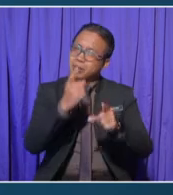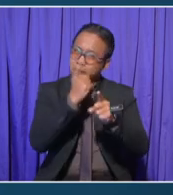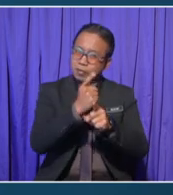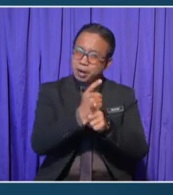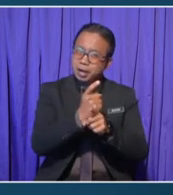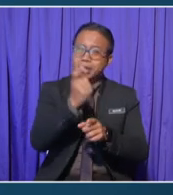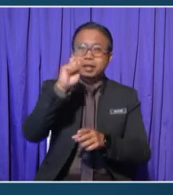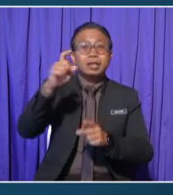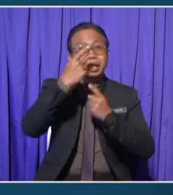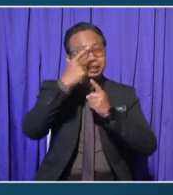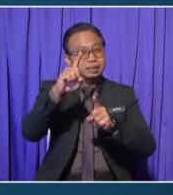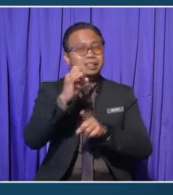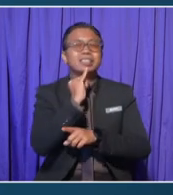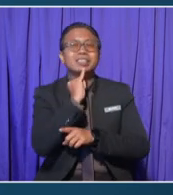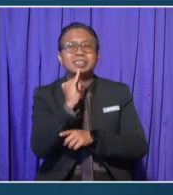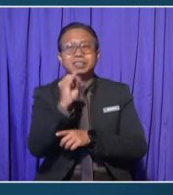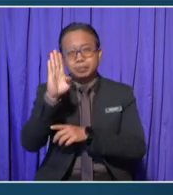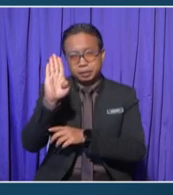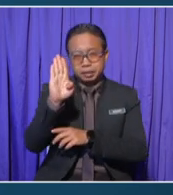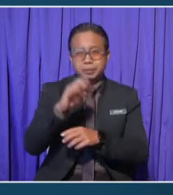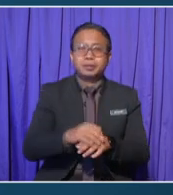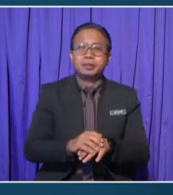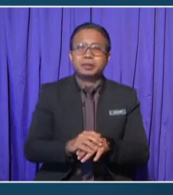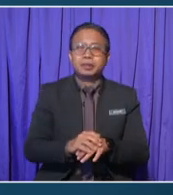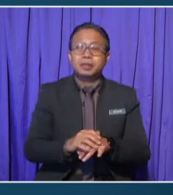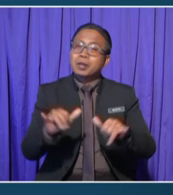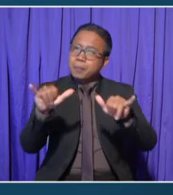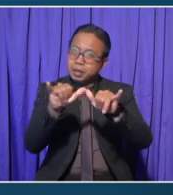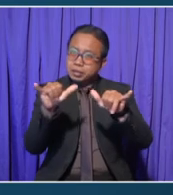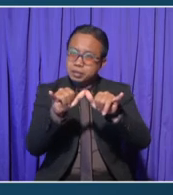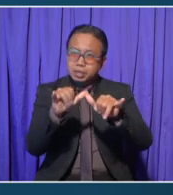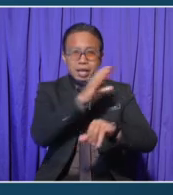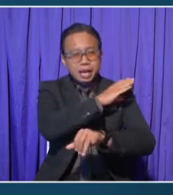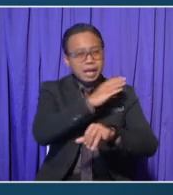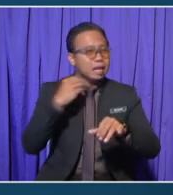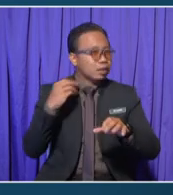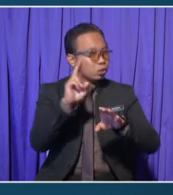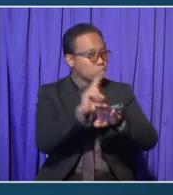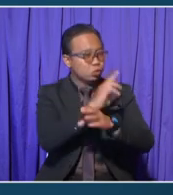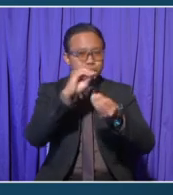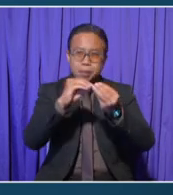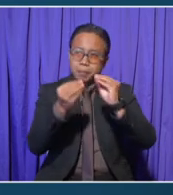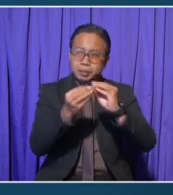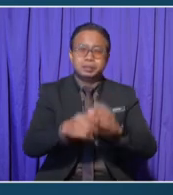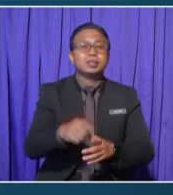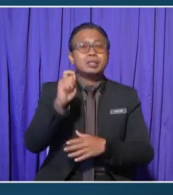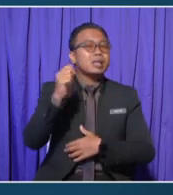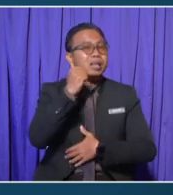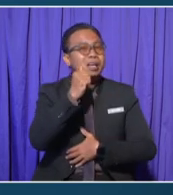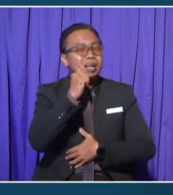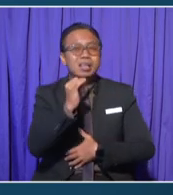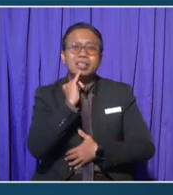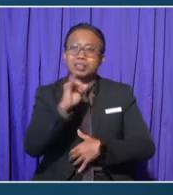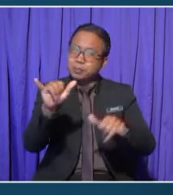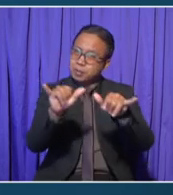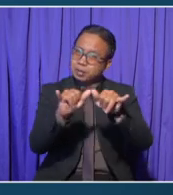Correct. The answer is B. Measure and use numbers. The girl is